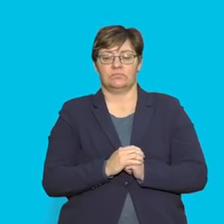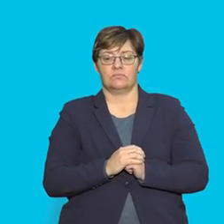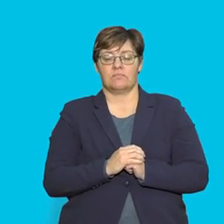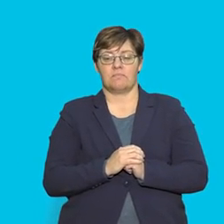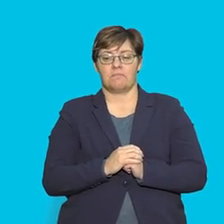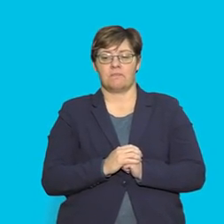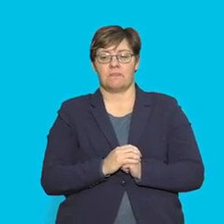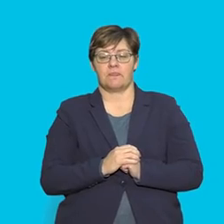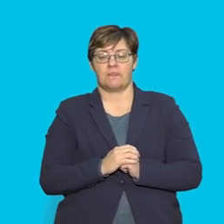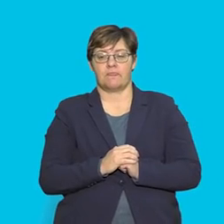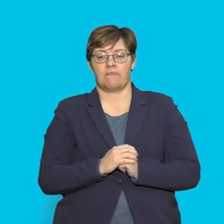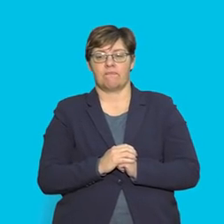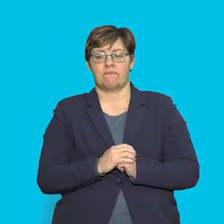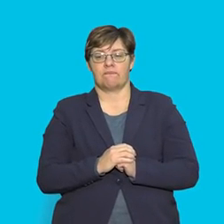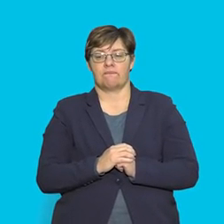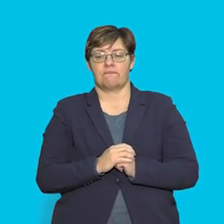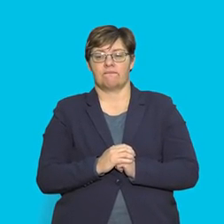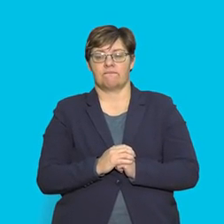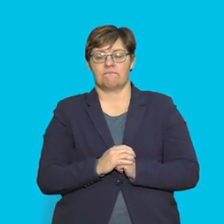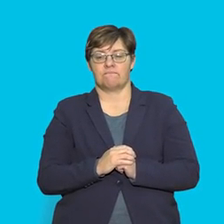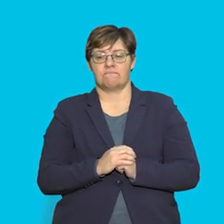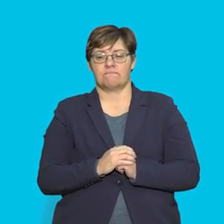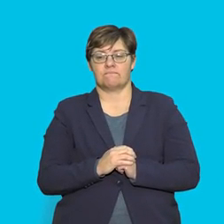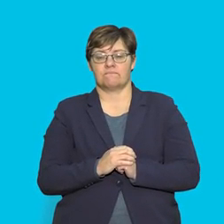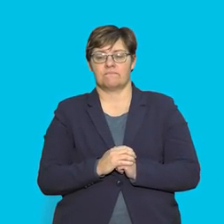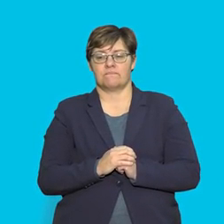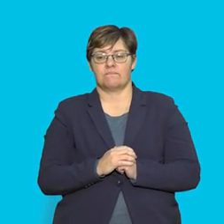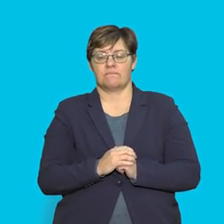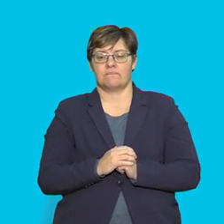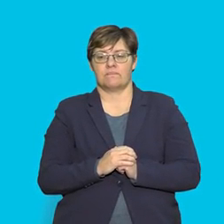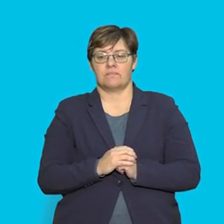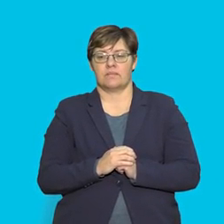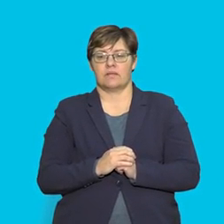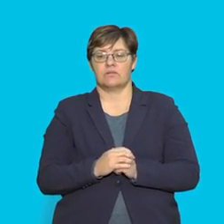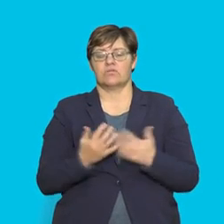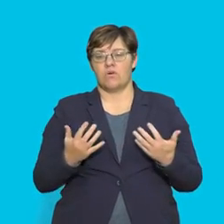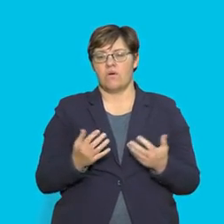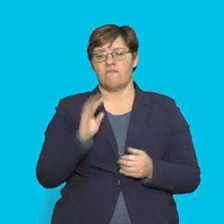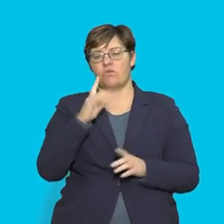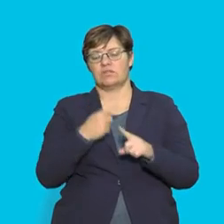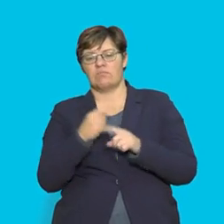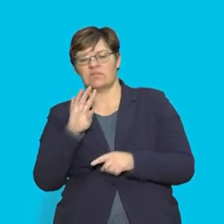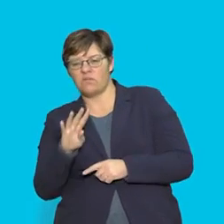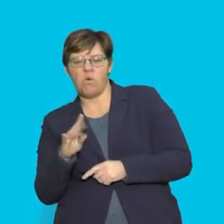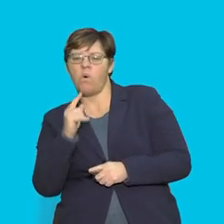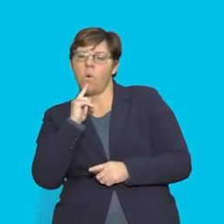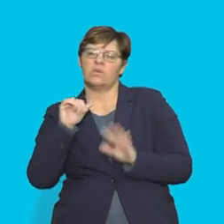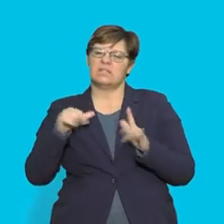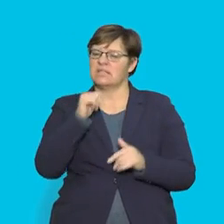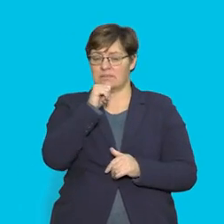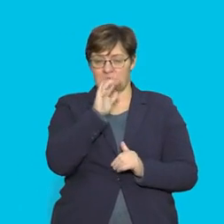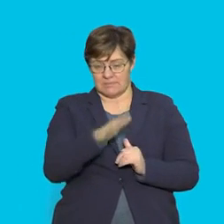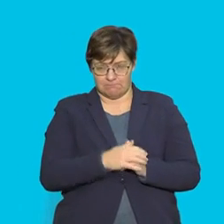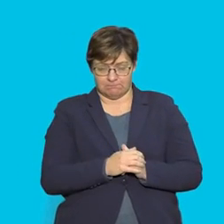0.088 over 4. You are more than welcome to write 4 multiplied by 4 there instead of 16. That really